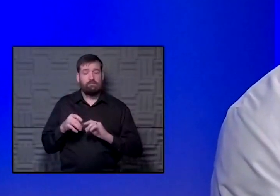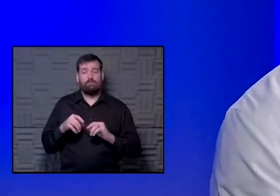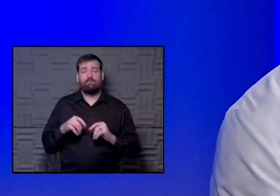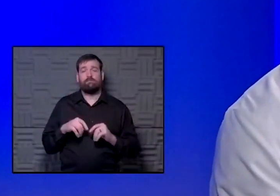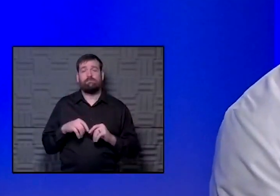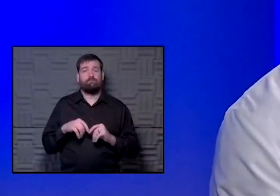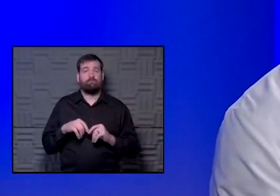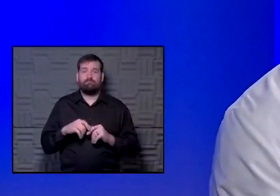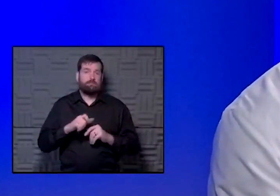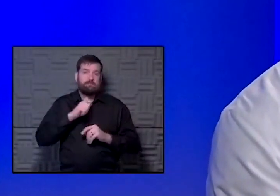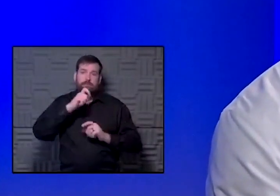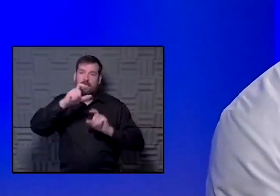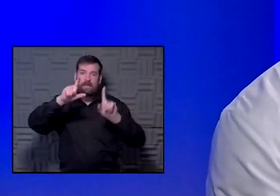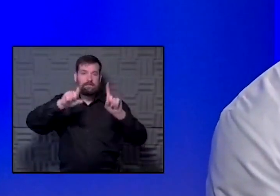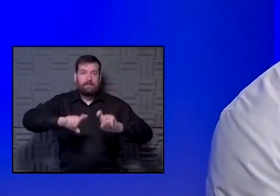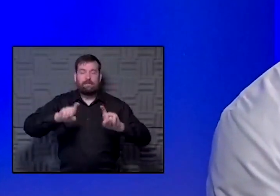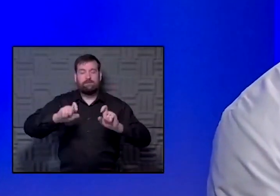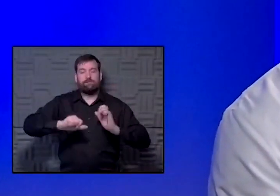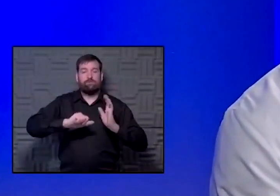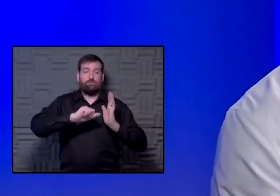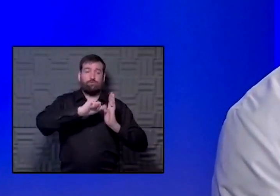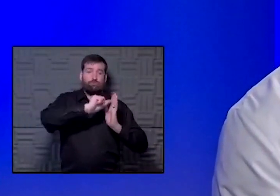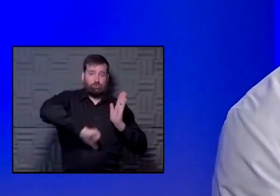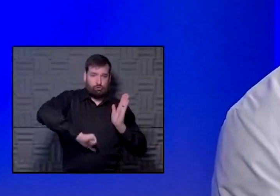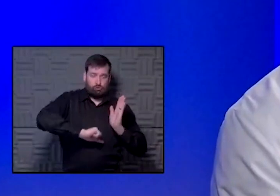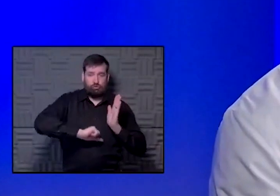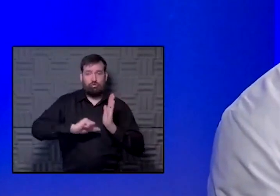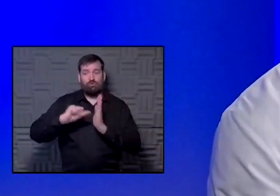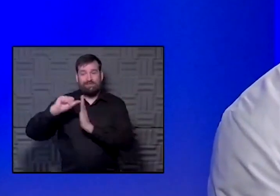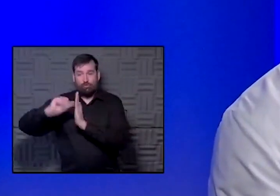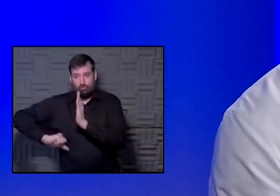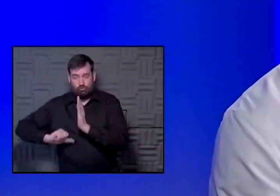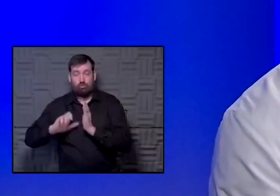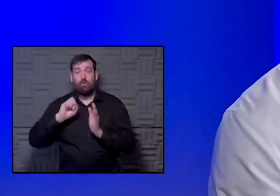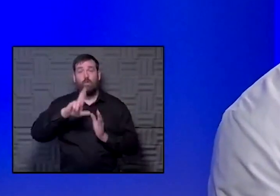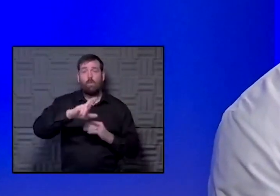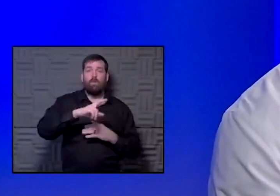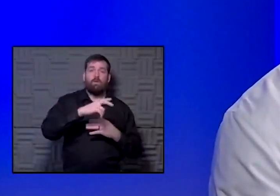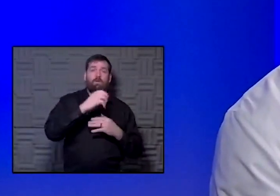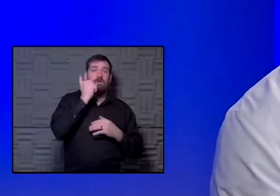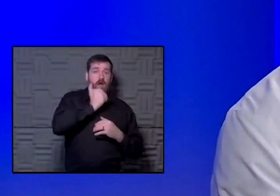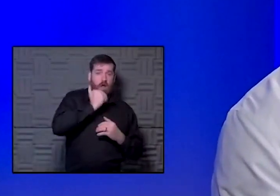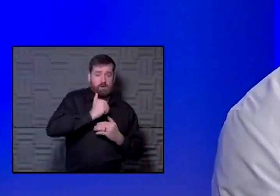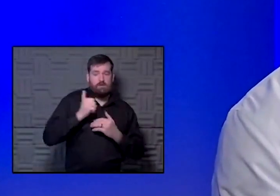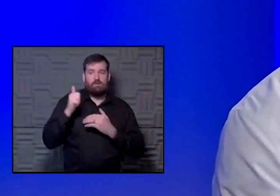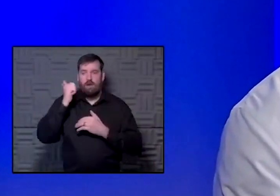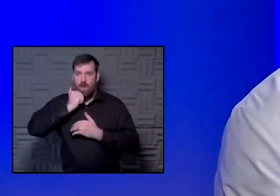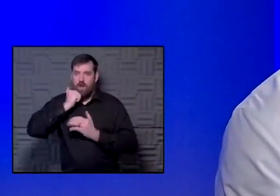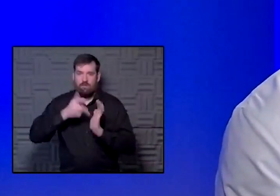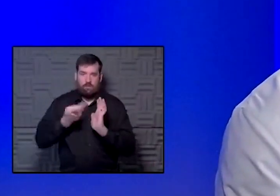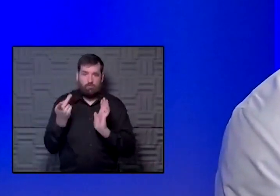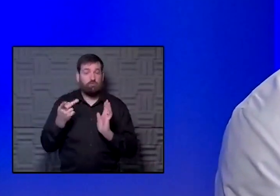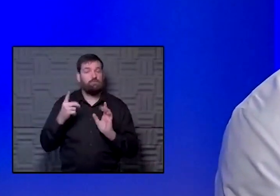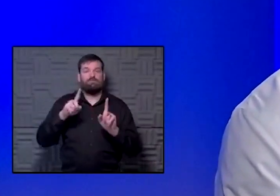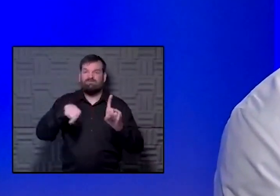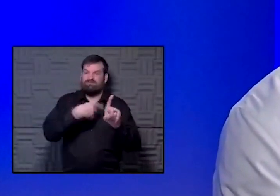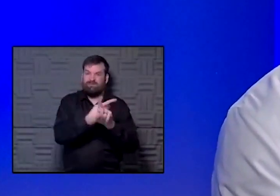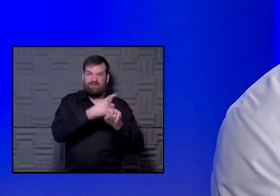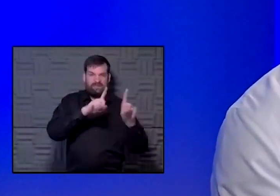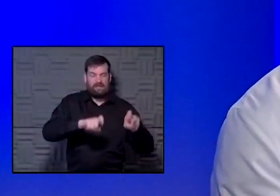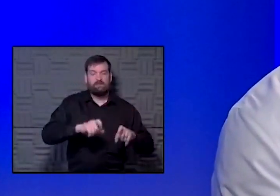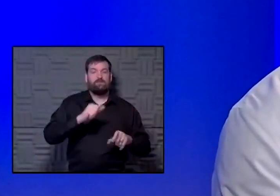well. They did not test surgical mask over surgical mask or cotton mask over cotton mask. What they tested was surgical